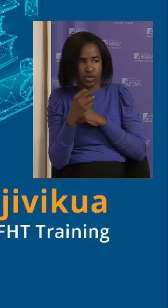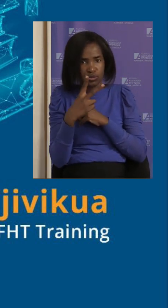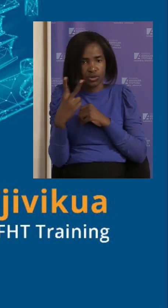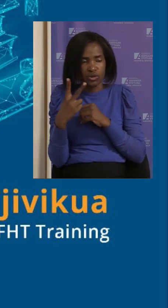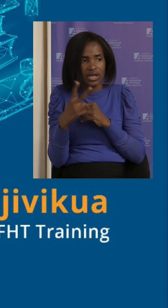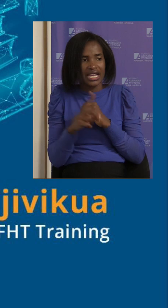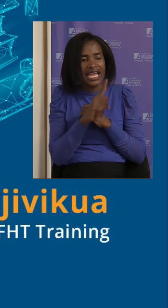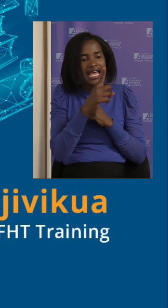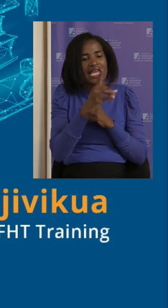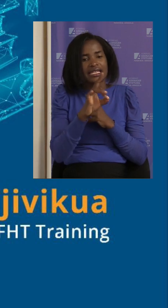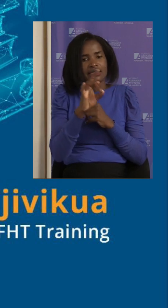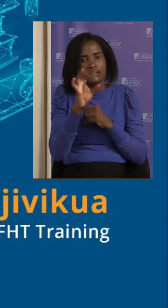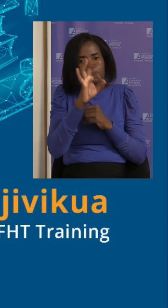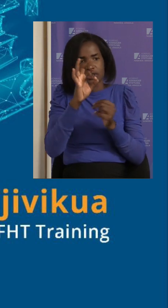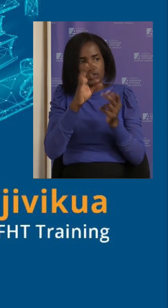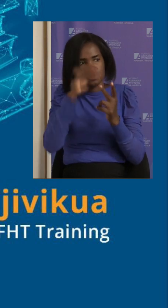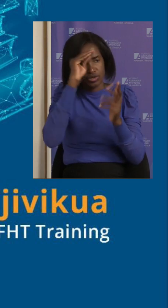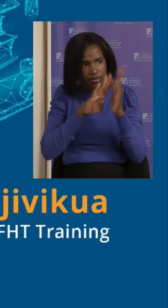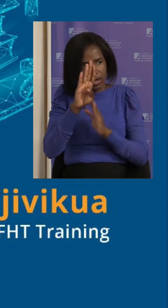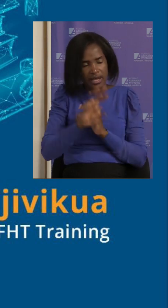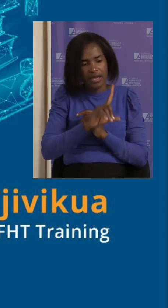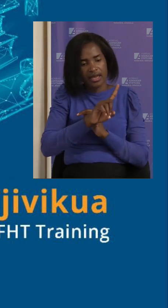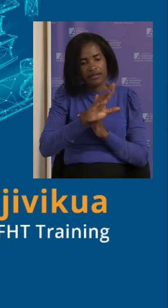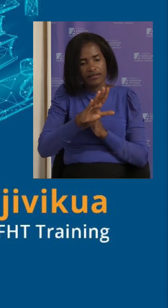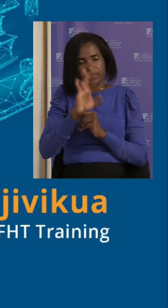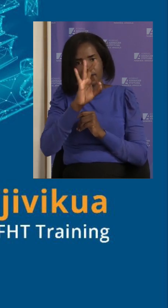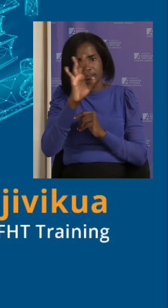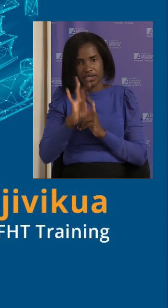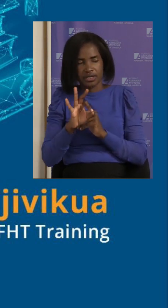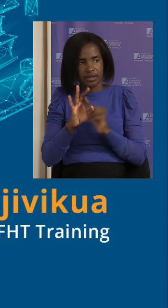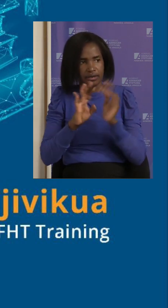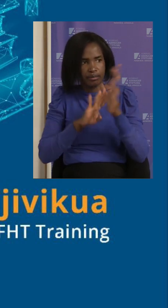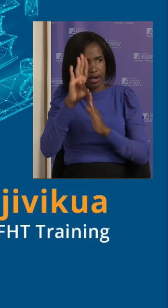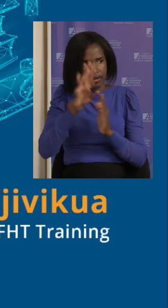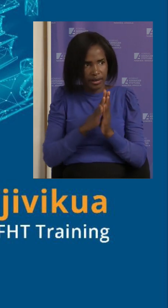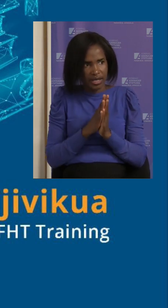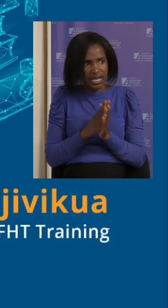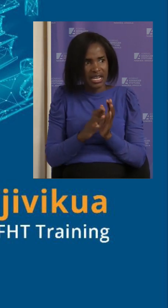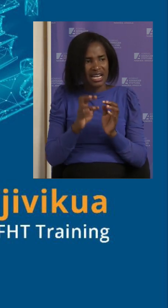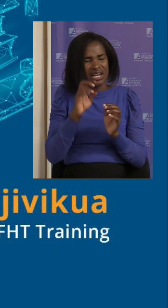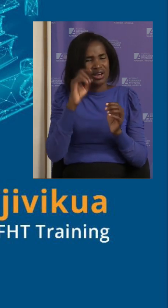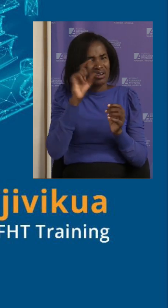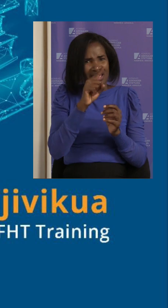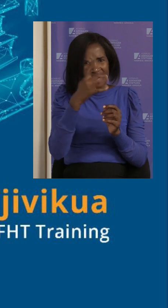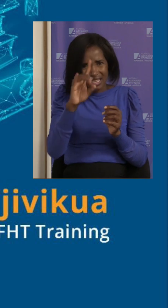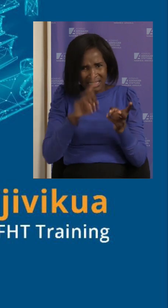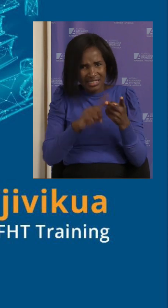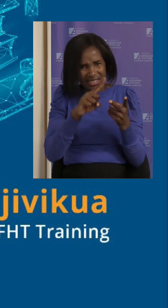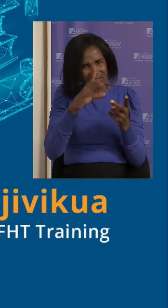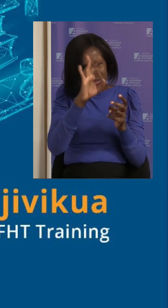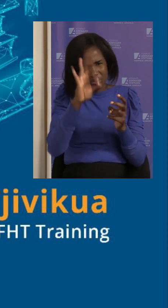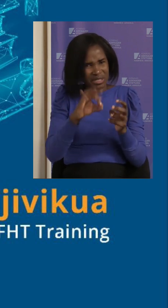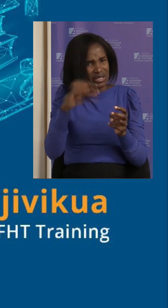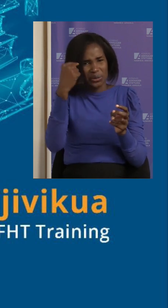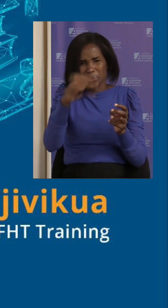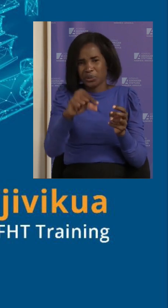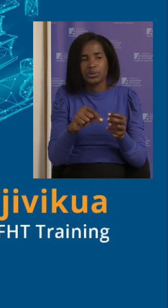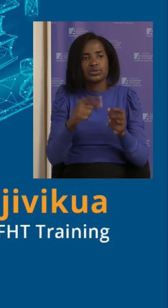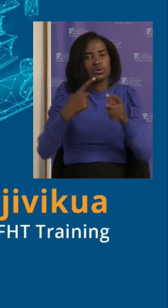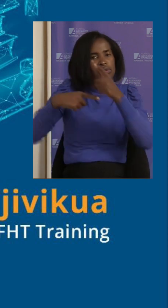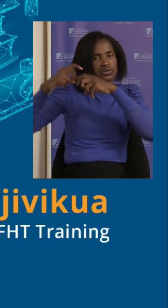was 18% and 15% respectively. These results are dismal, and the entire system needs to be examined with